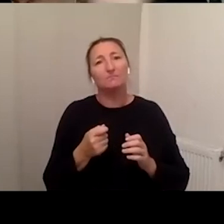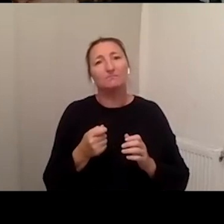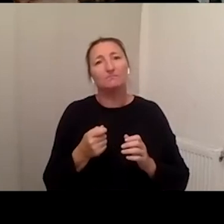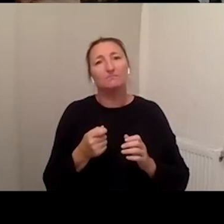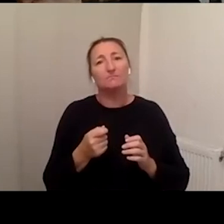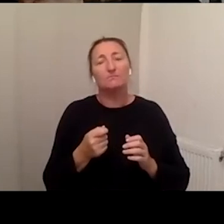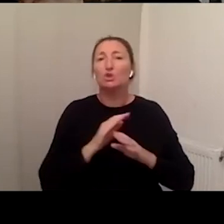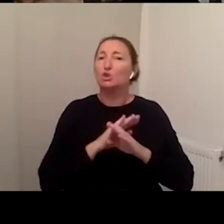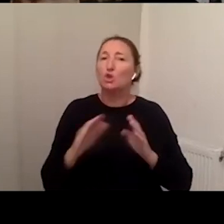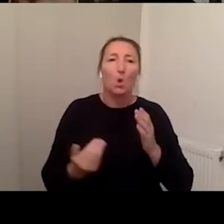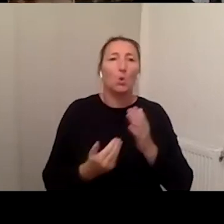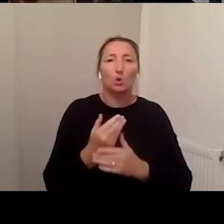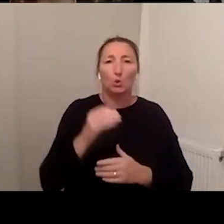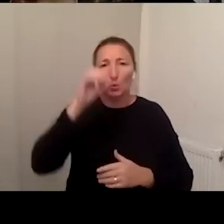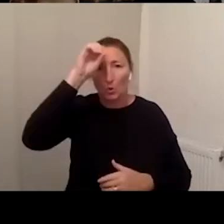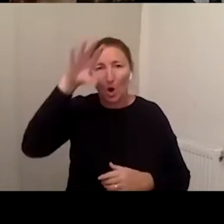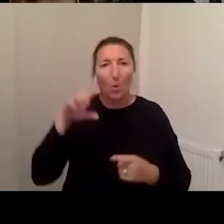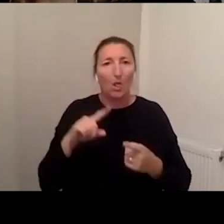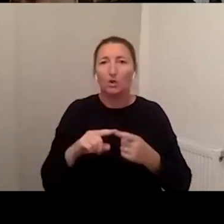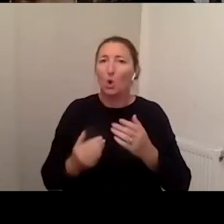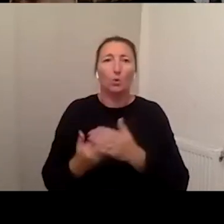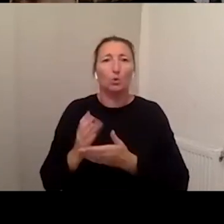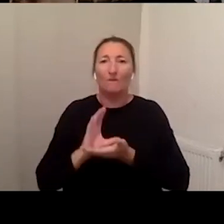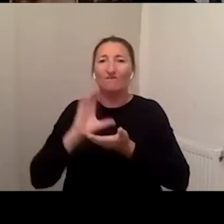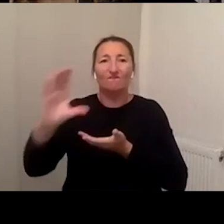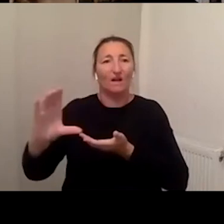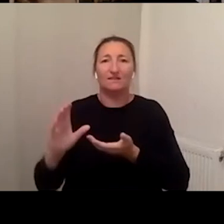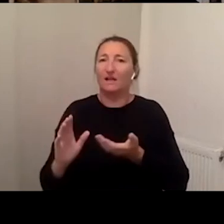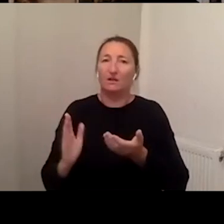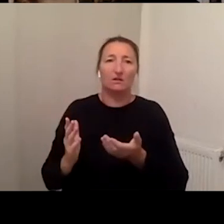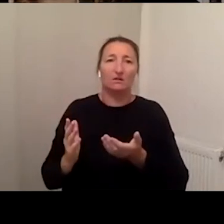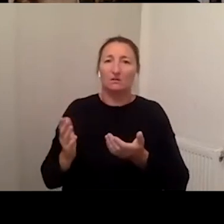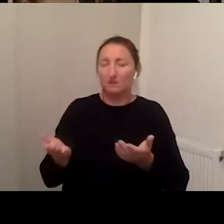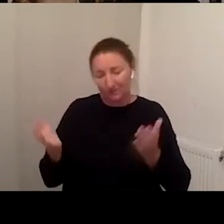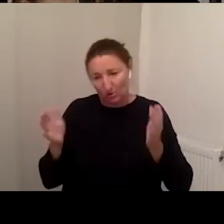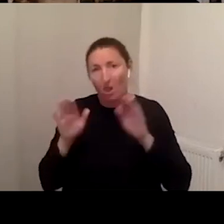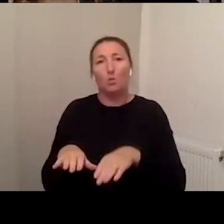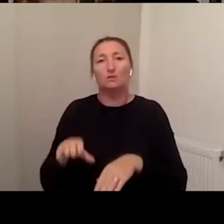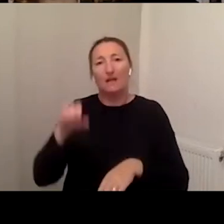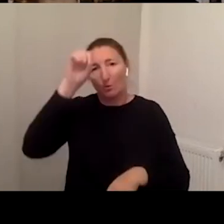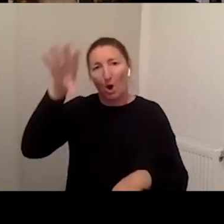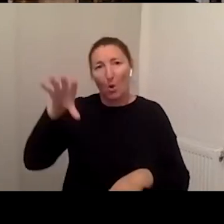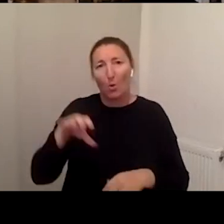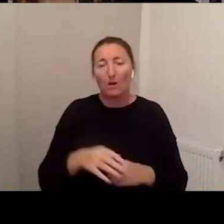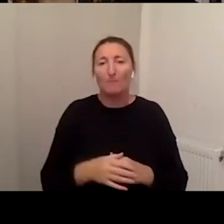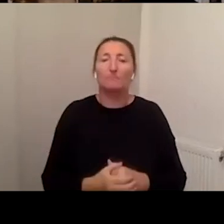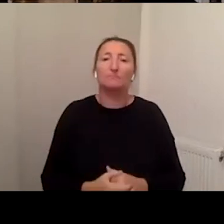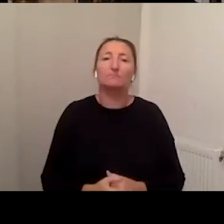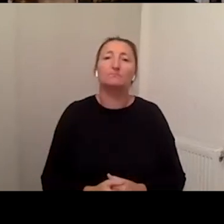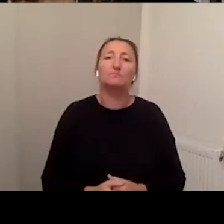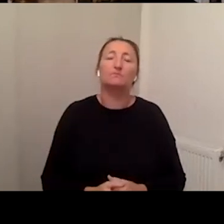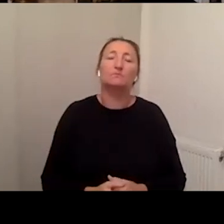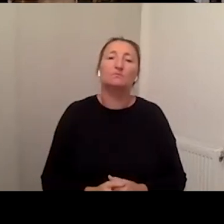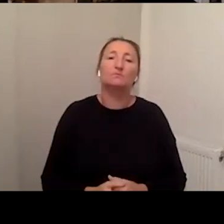coal, no new money, no funding for coal, and closing down coal. I think that is good. But the other thing is that what I